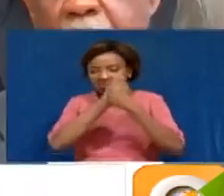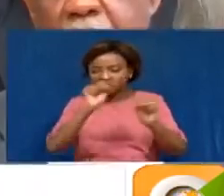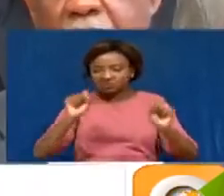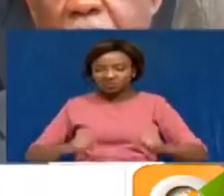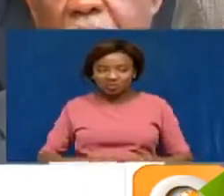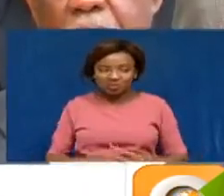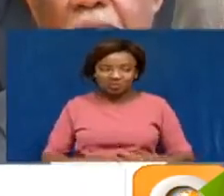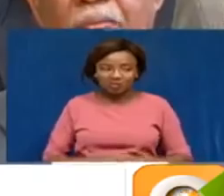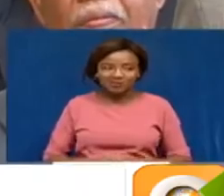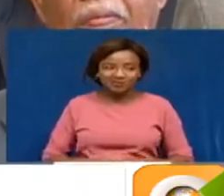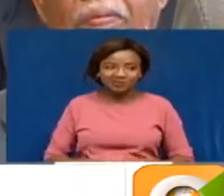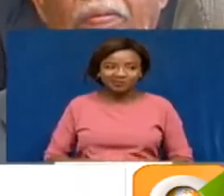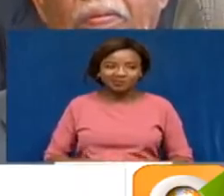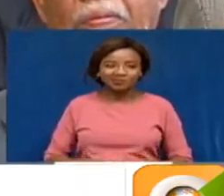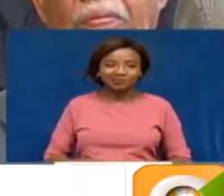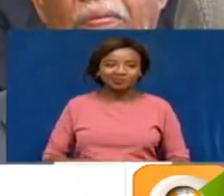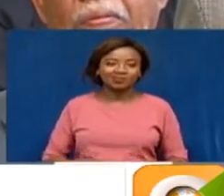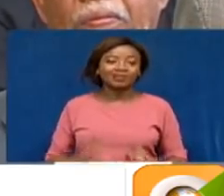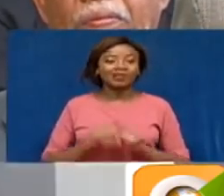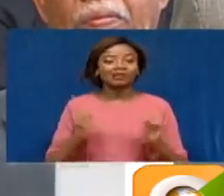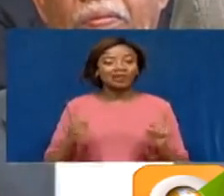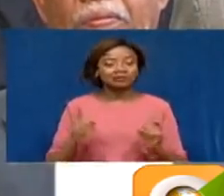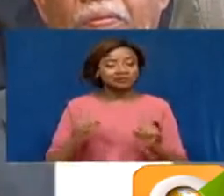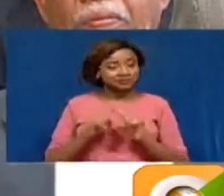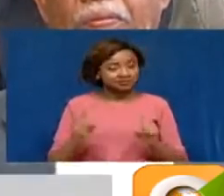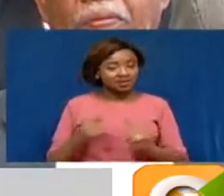Haiwezekani. But we are available